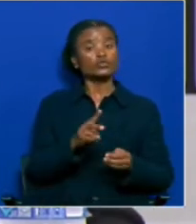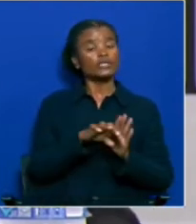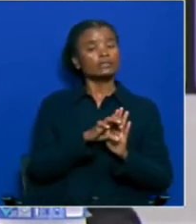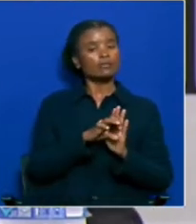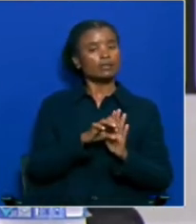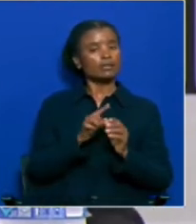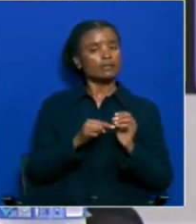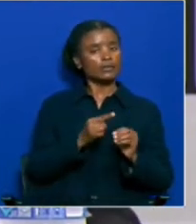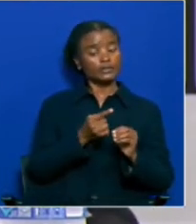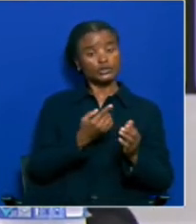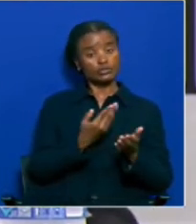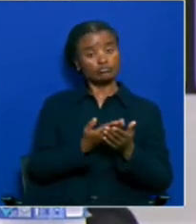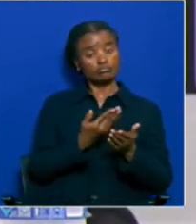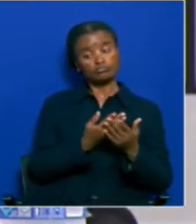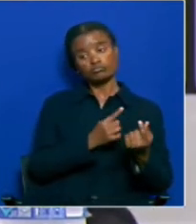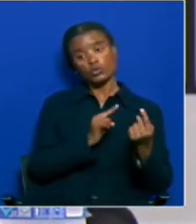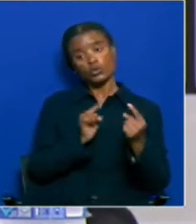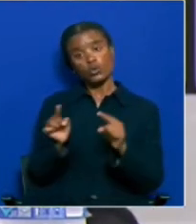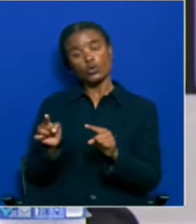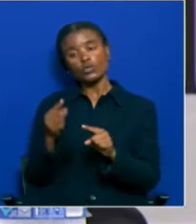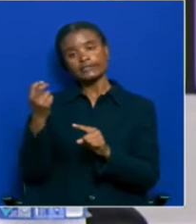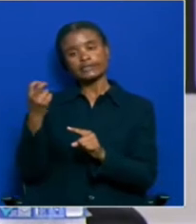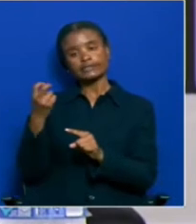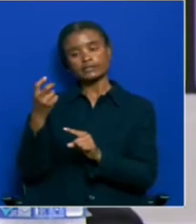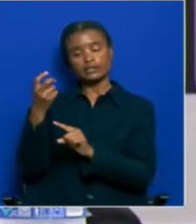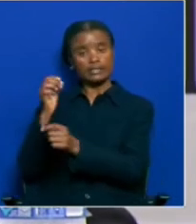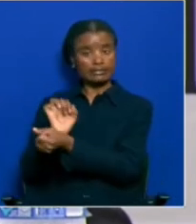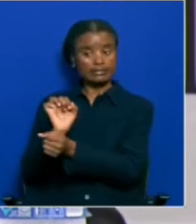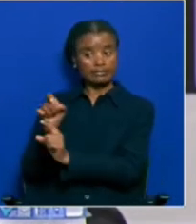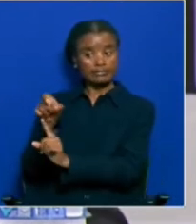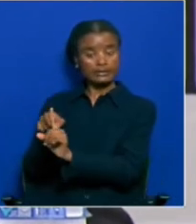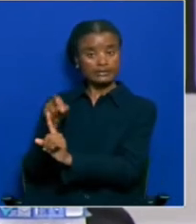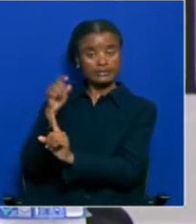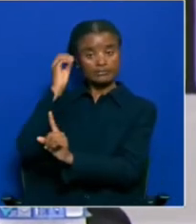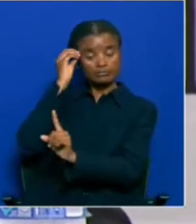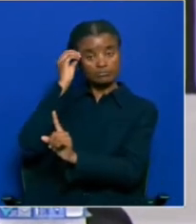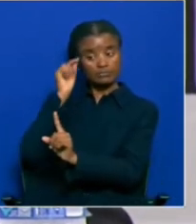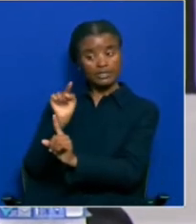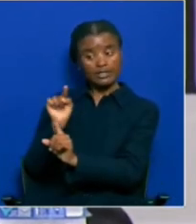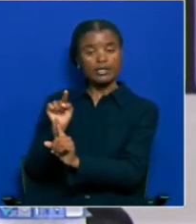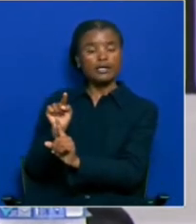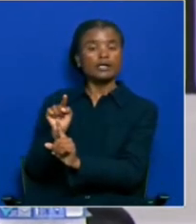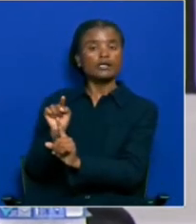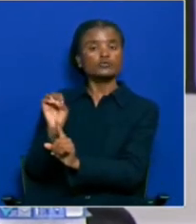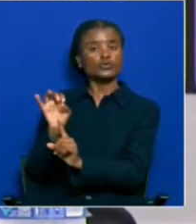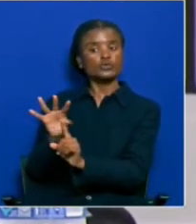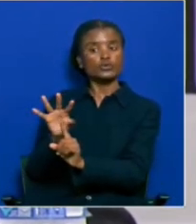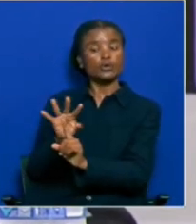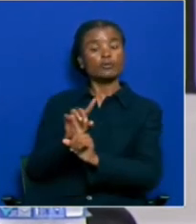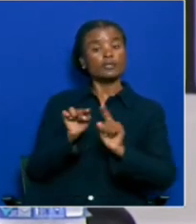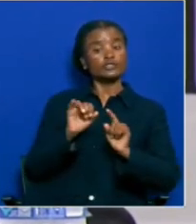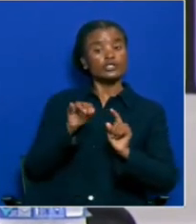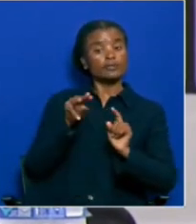go search for and arrest a suspect in Soweto without EMPD, and you confirmed that you have the authority to do so.